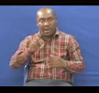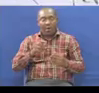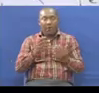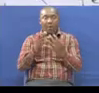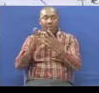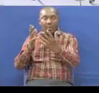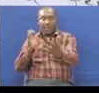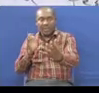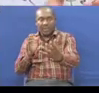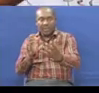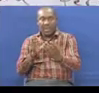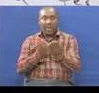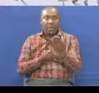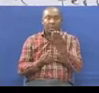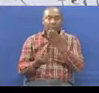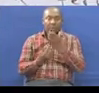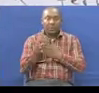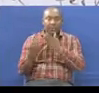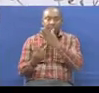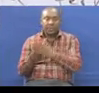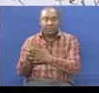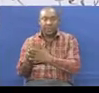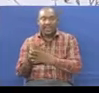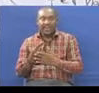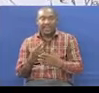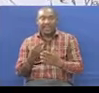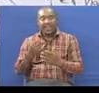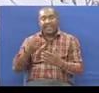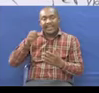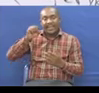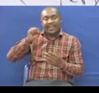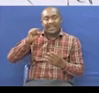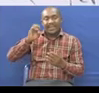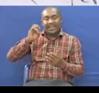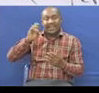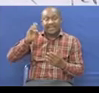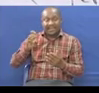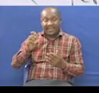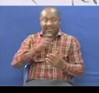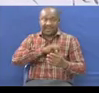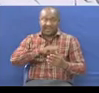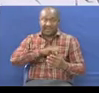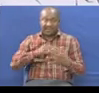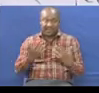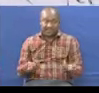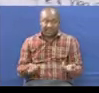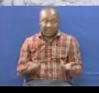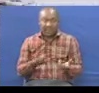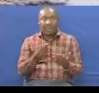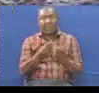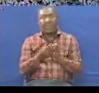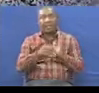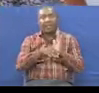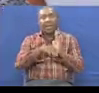grouping. So when we are observing the populations, or this it can be the compositions of the populations. Very